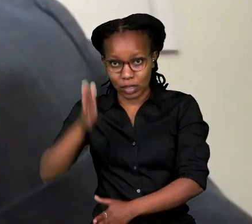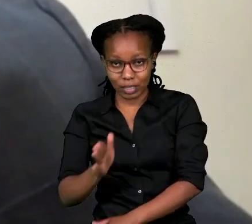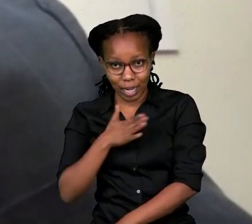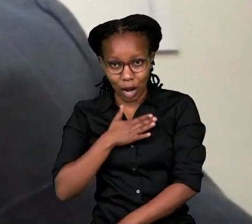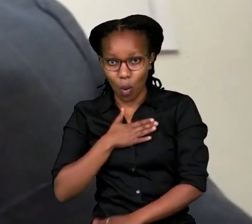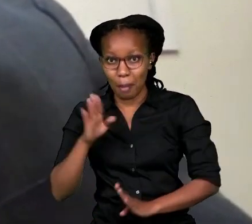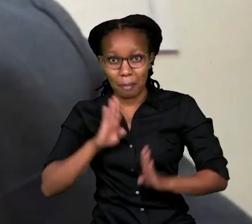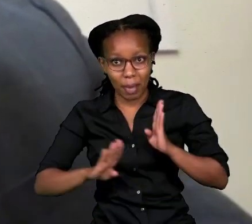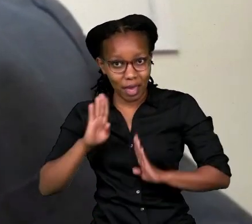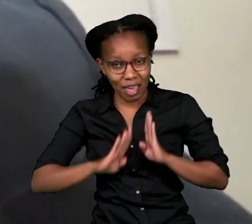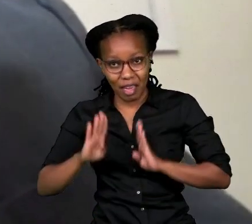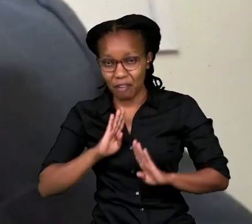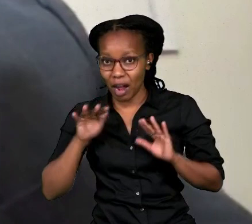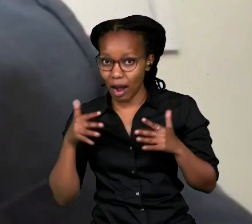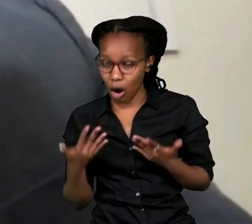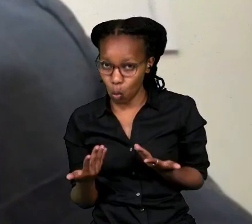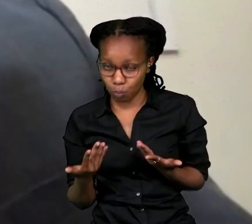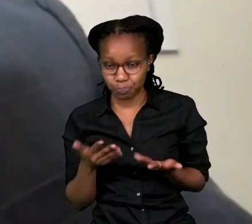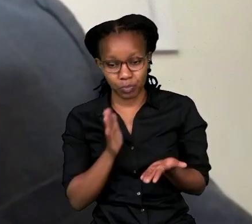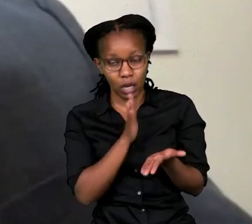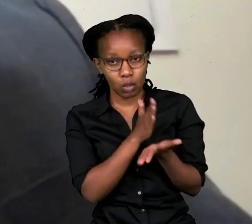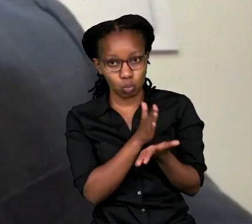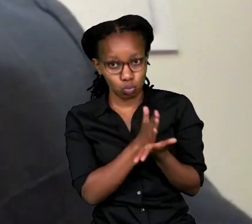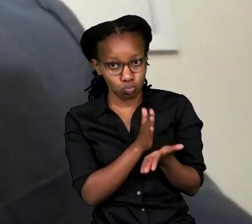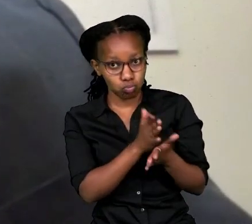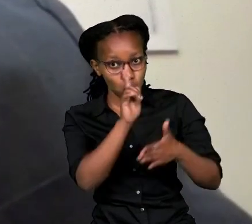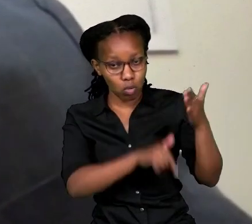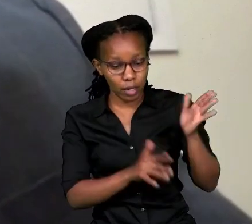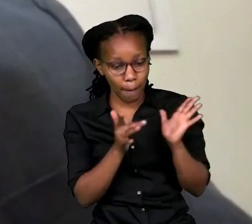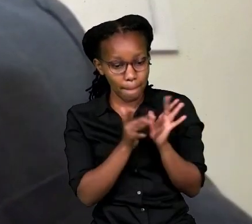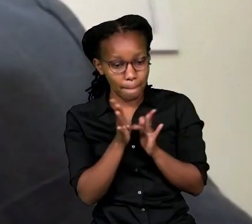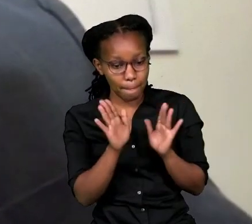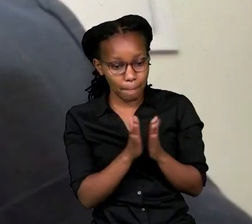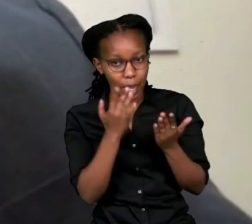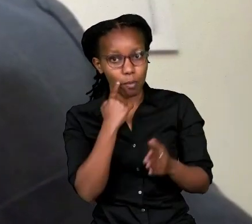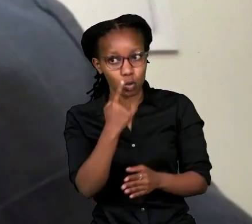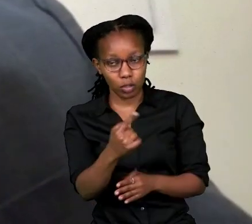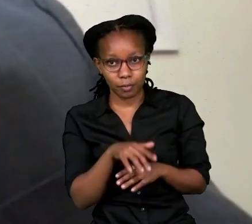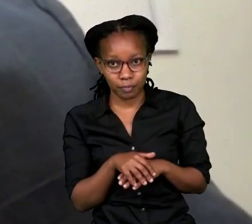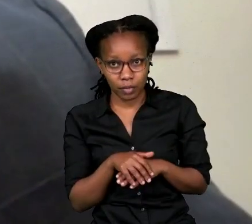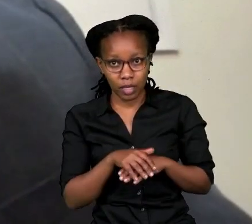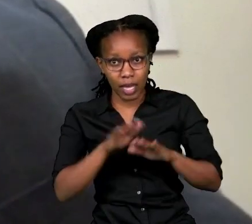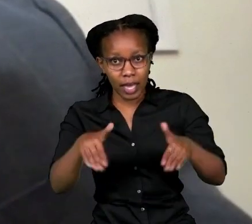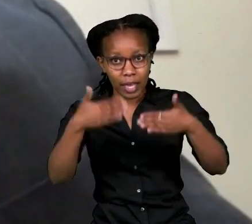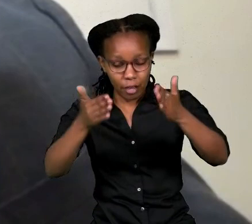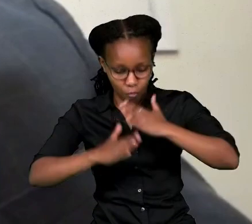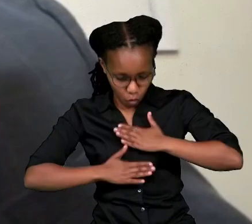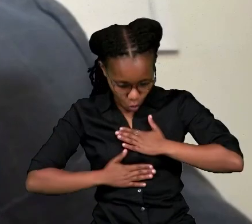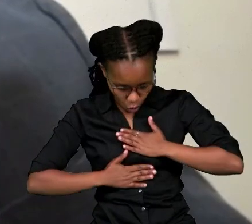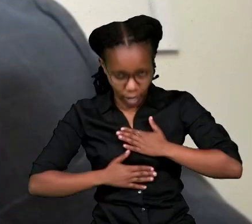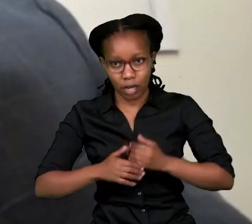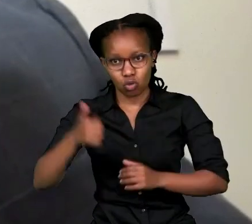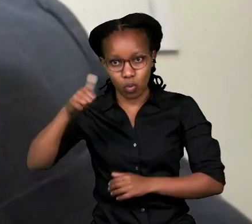behave? The truth of the matter is, the Bible says, give honor to whomsoever honor is